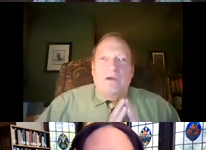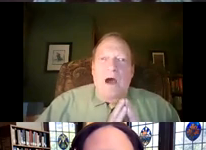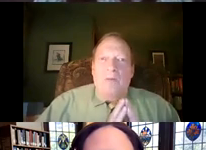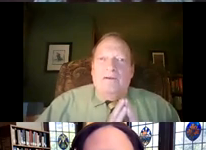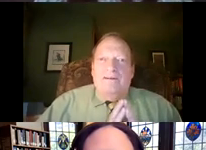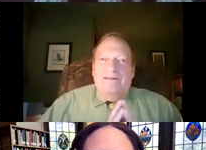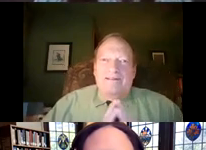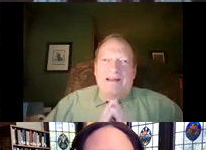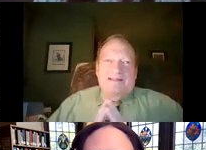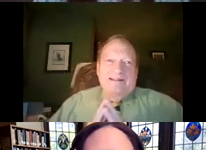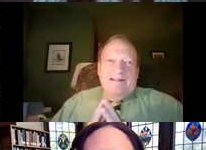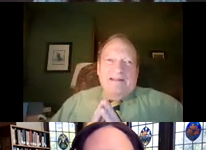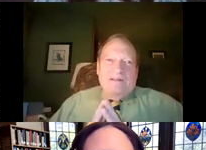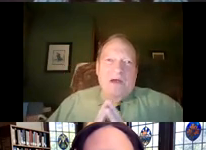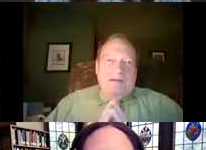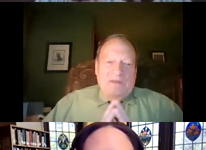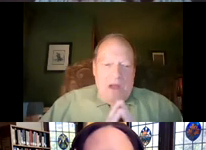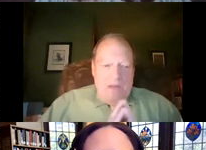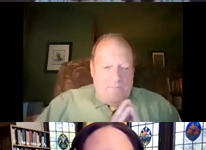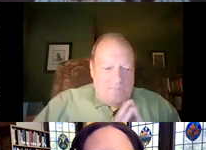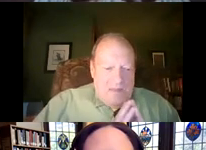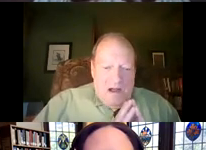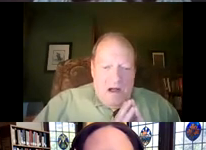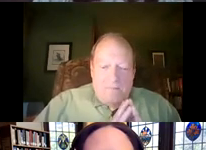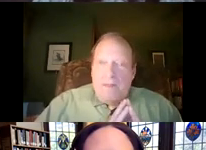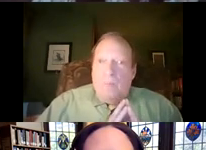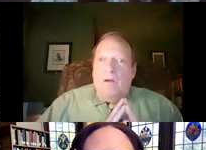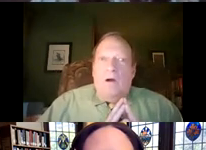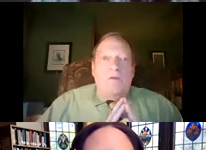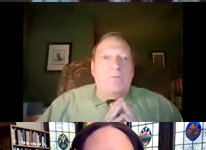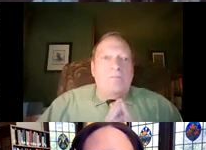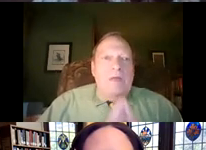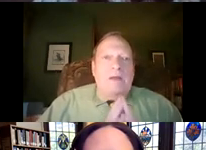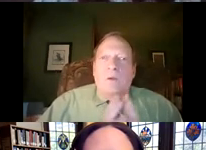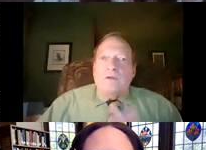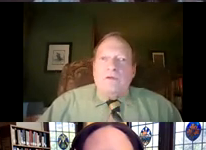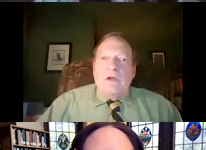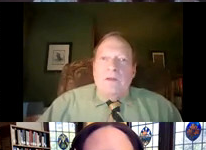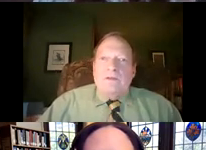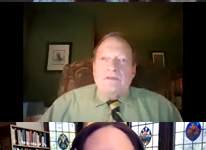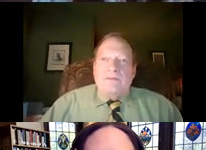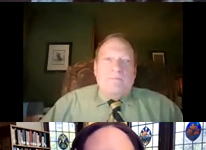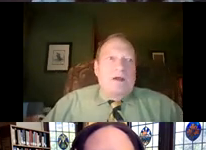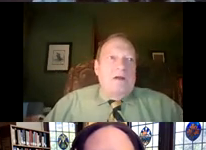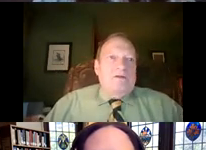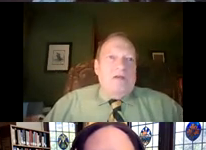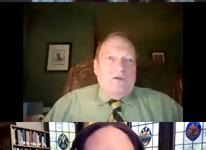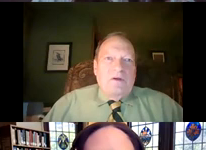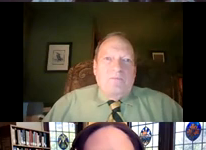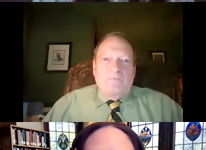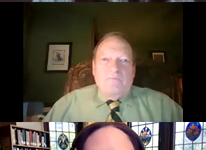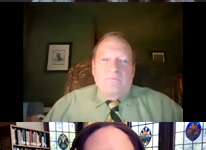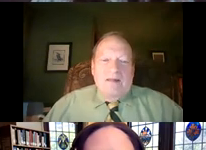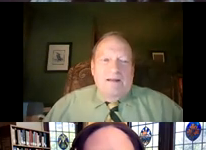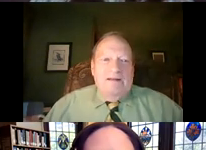was very common at the time. Well, are there any questions on this section?